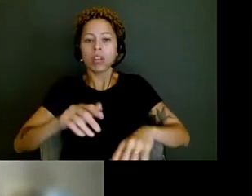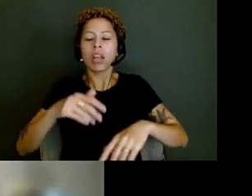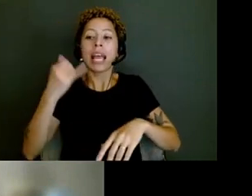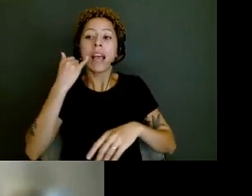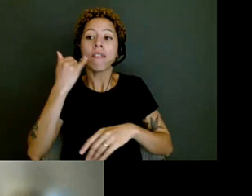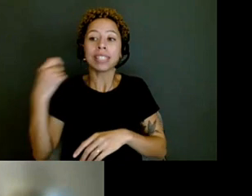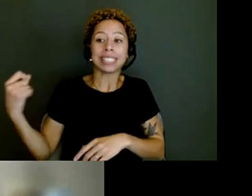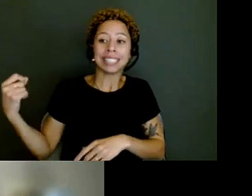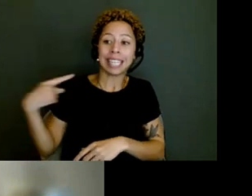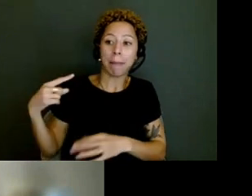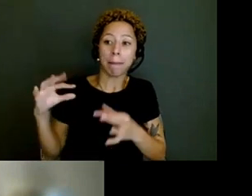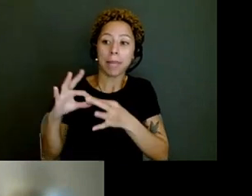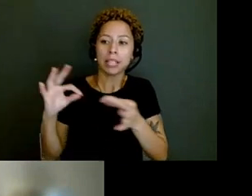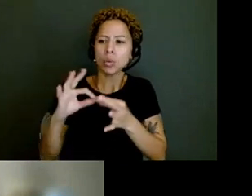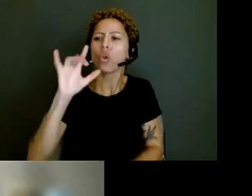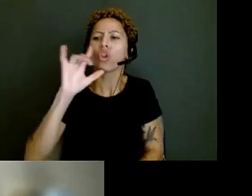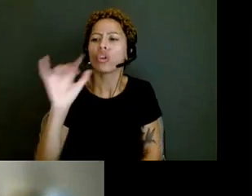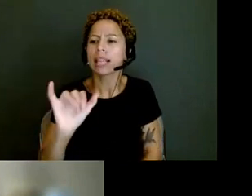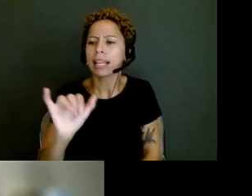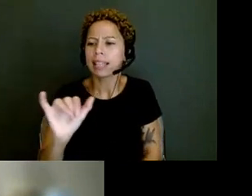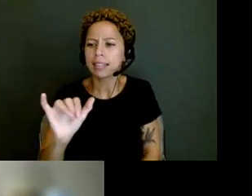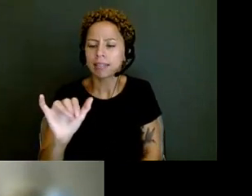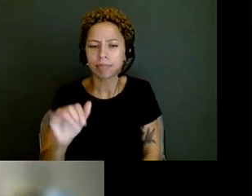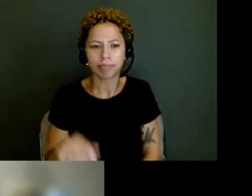with, hey, what's up?